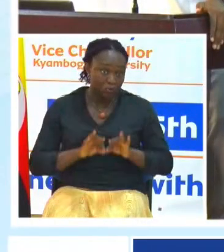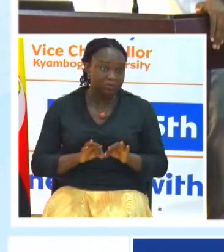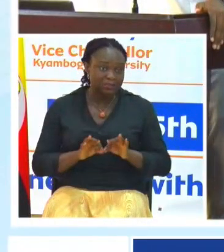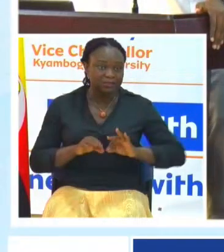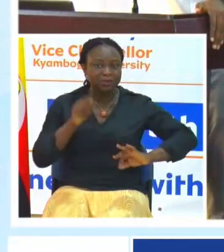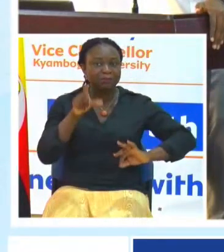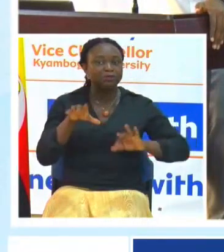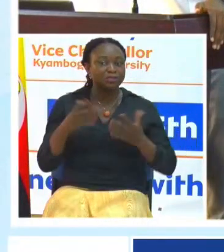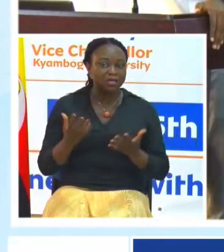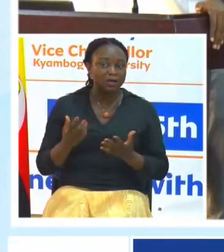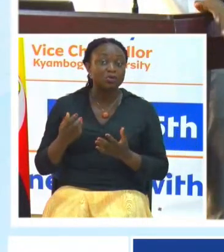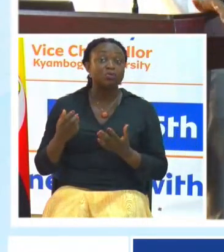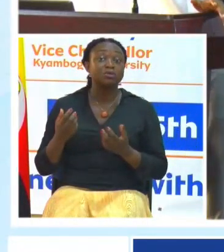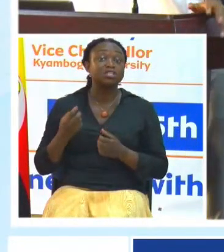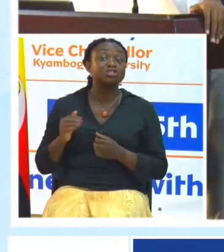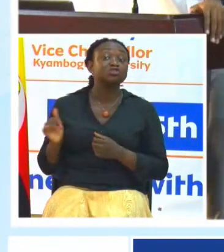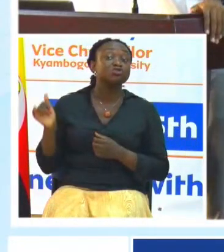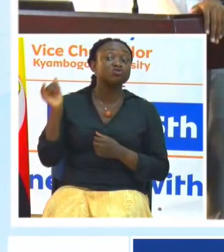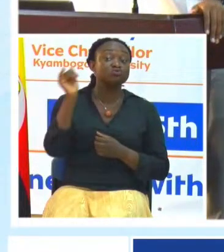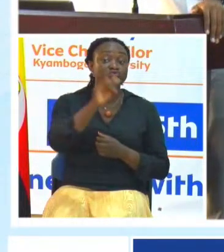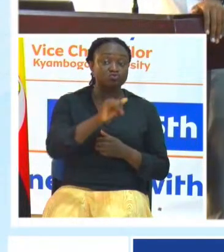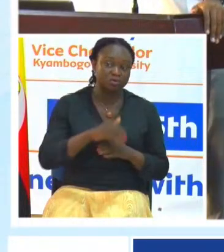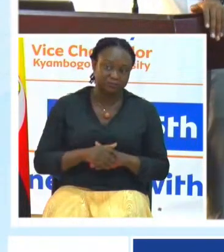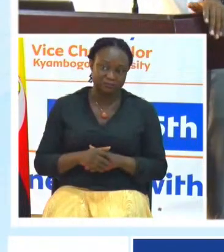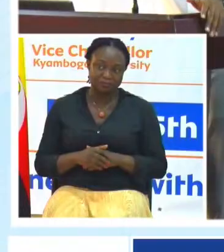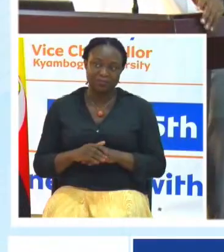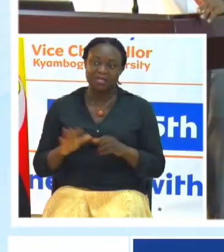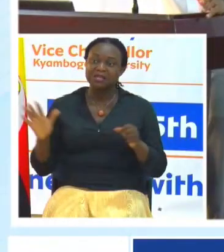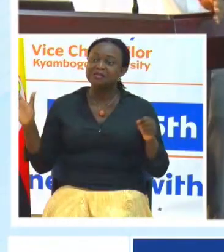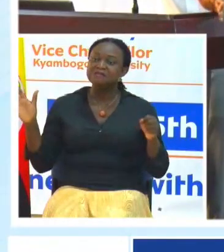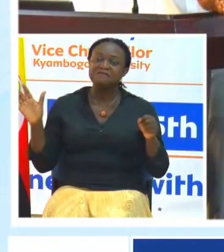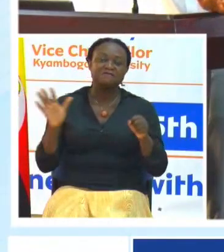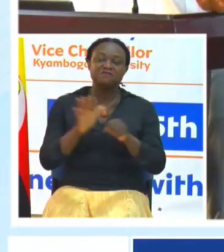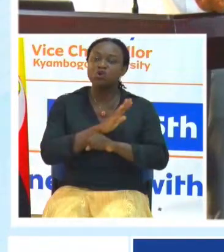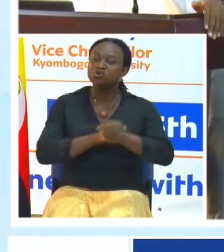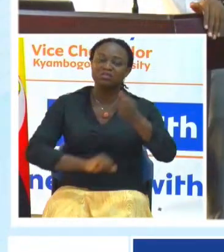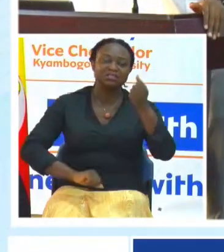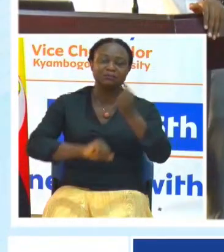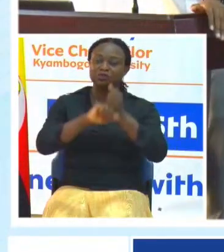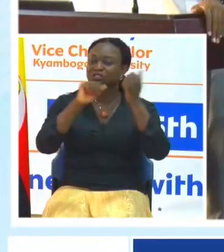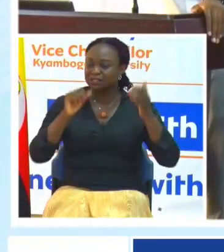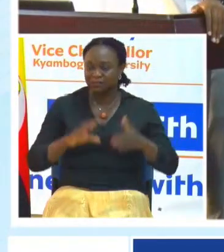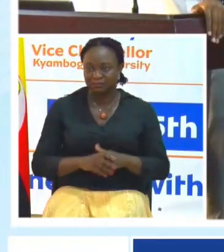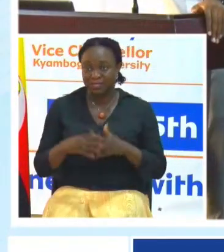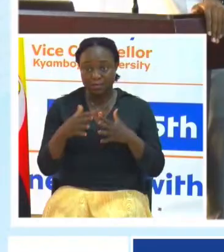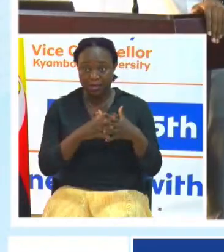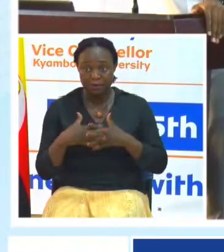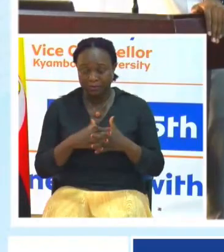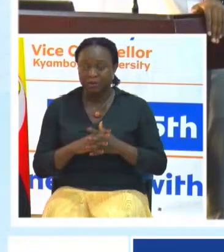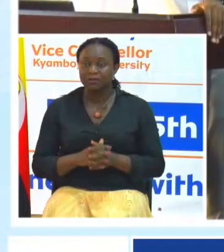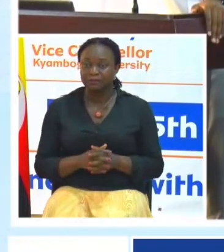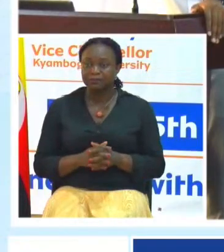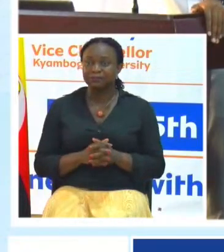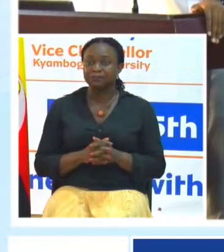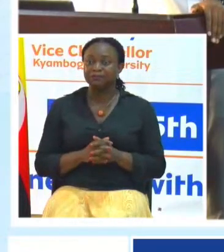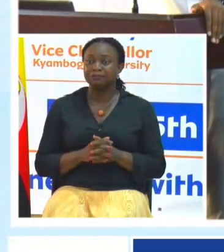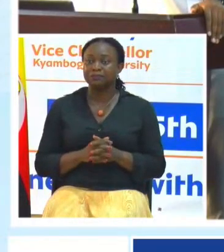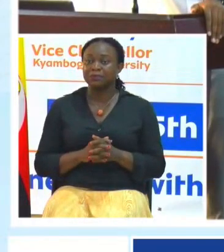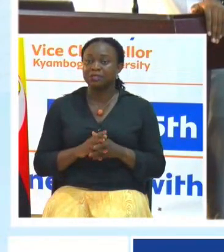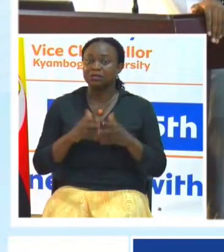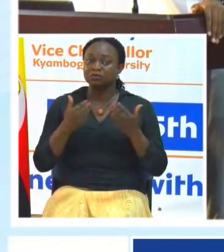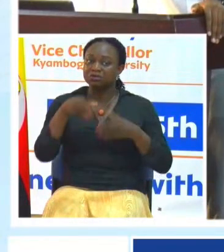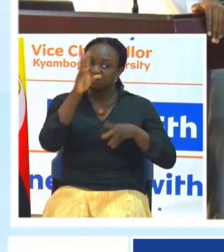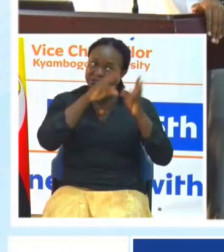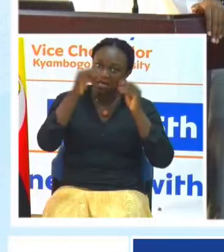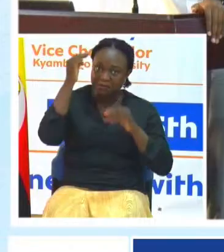him is he traveled on what we call a full ride. A full ride is a fully funded scholarship in the United States. He's going to be